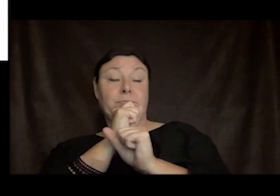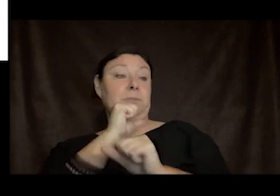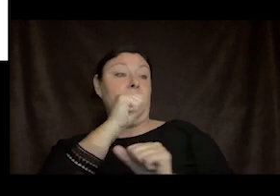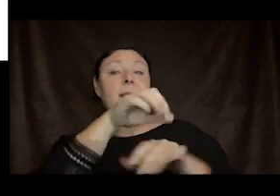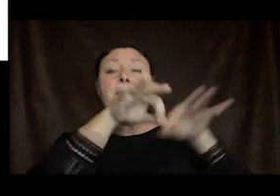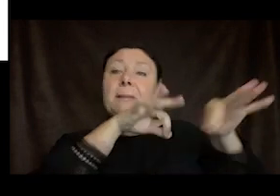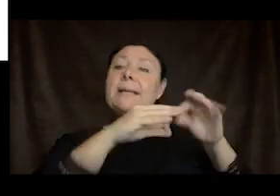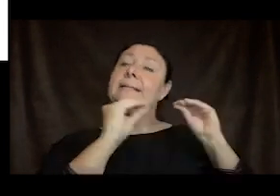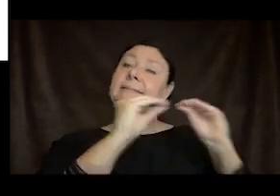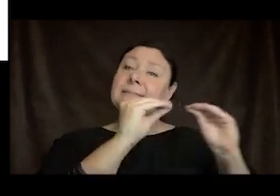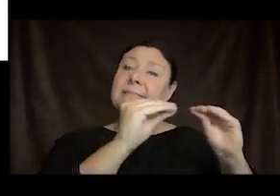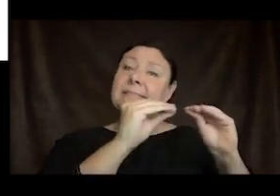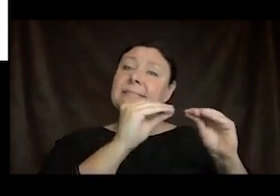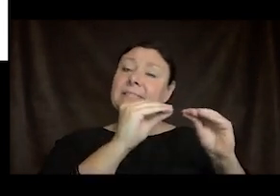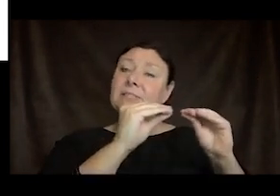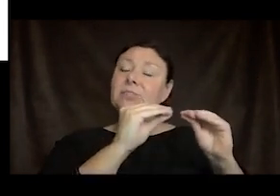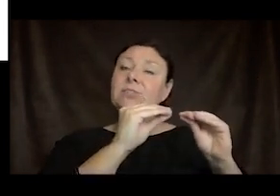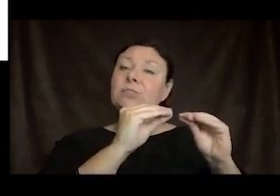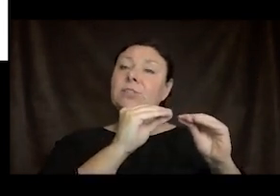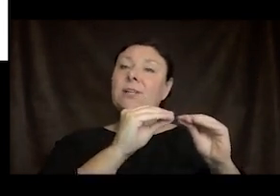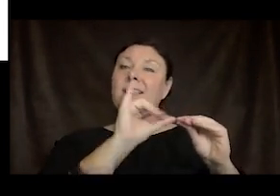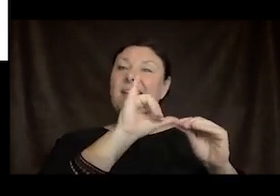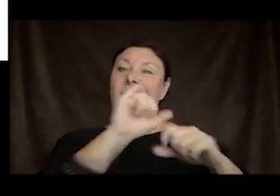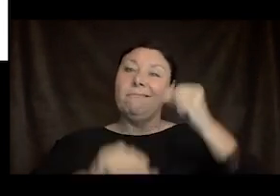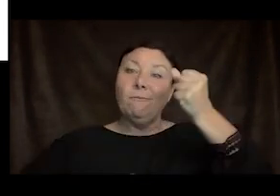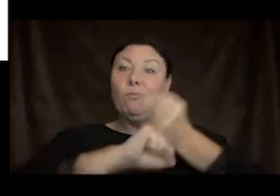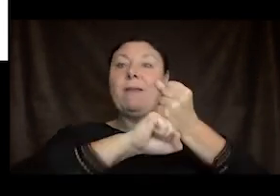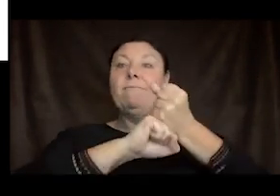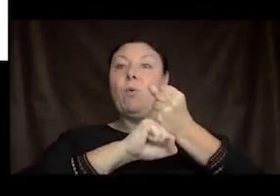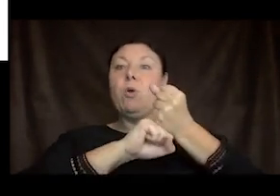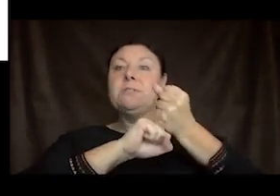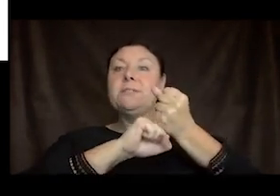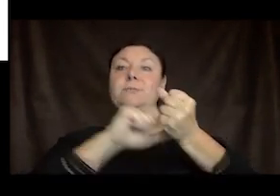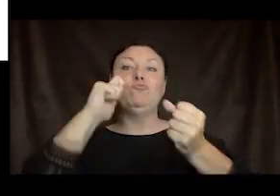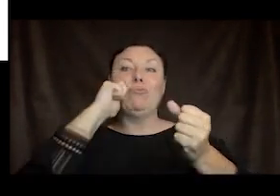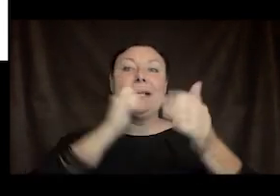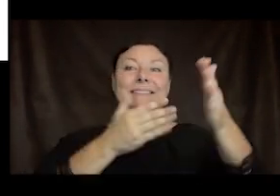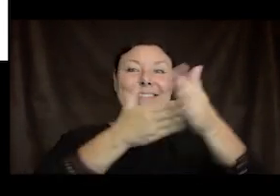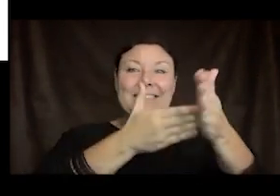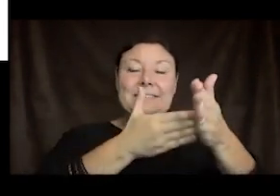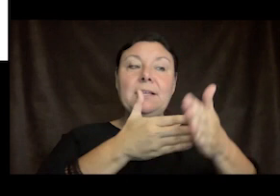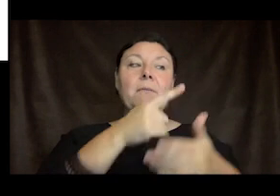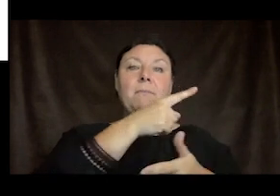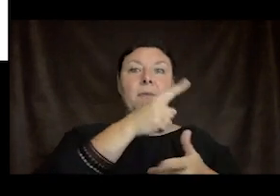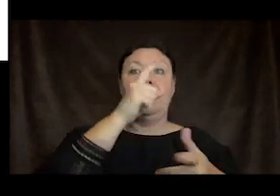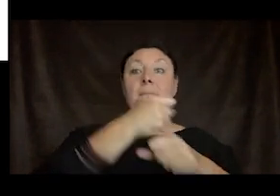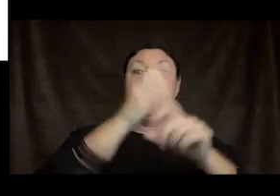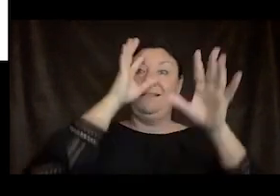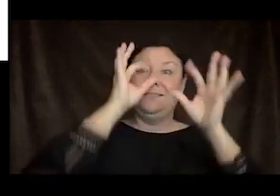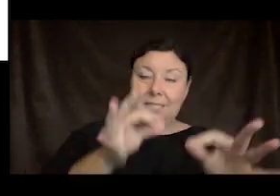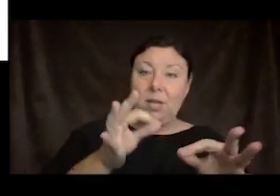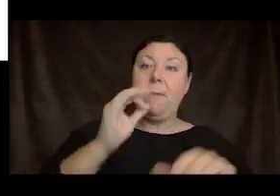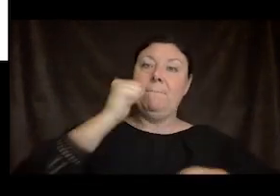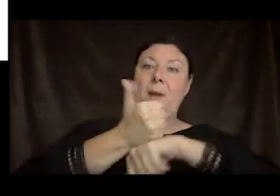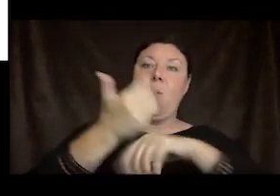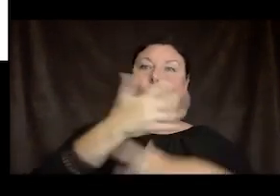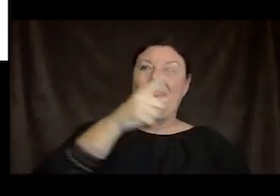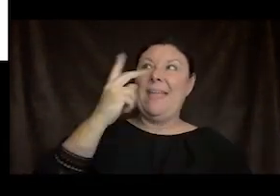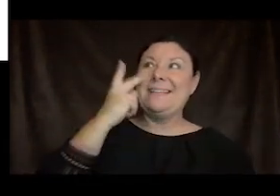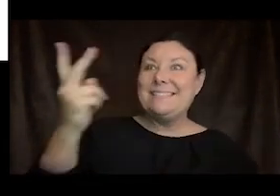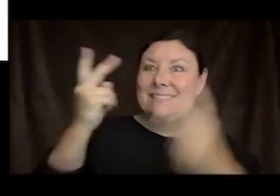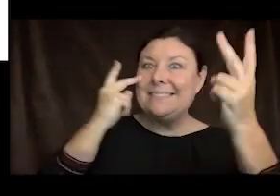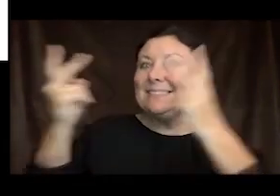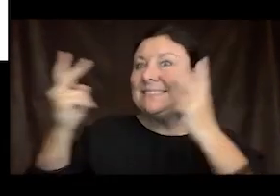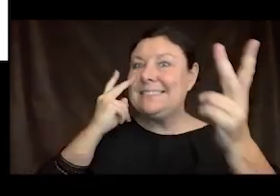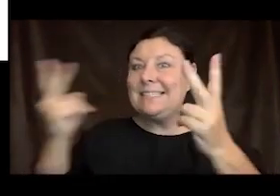racism by letting children draw their own conclusions based on what they see. And I think all of you would agree with me that